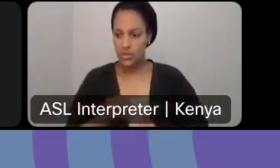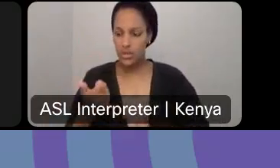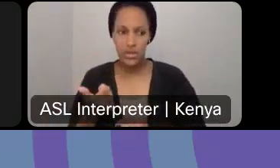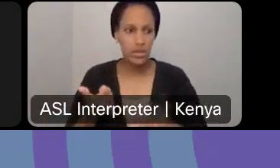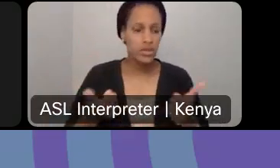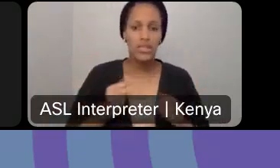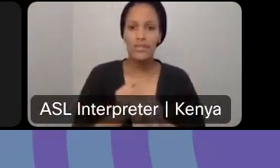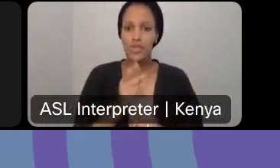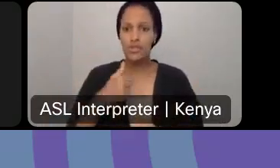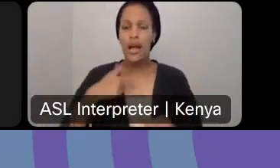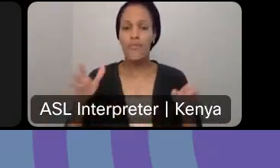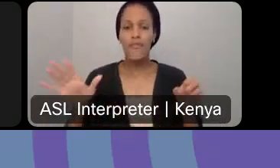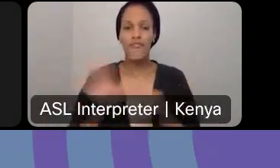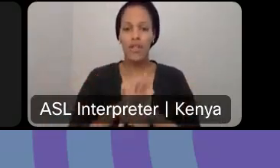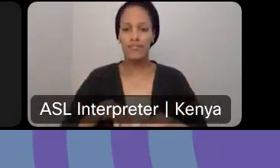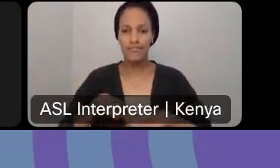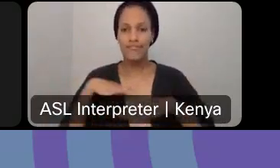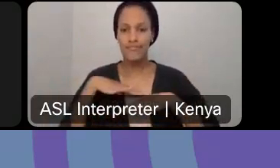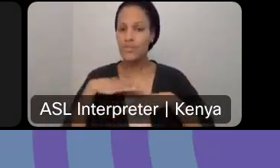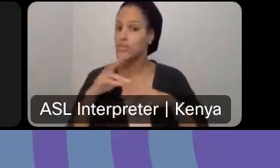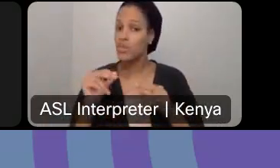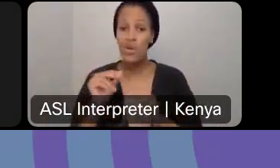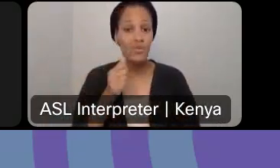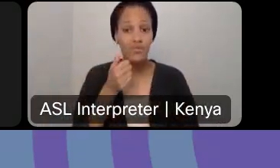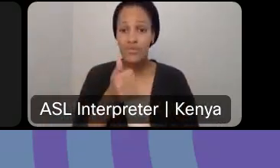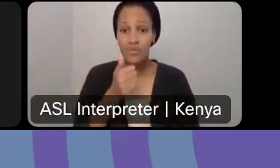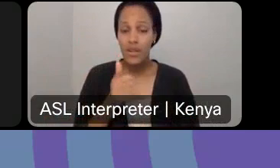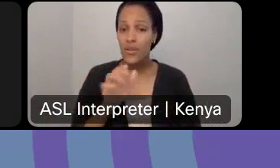whole. Their wholeness already exists.